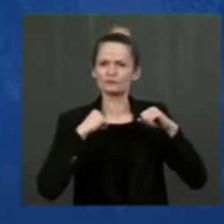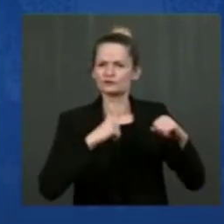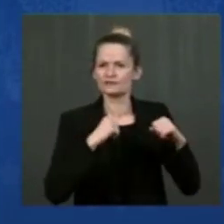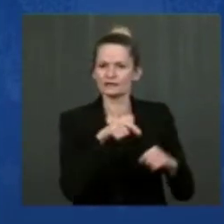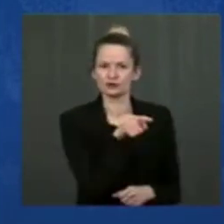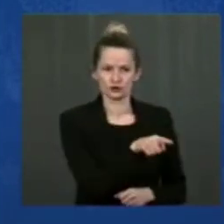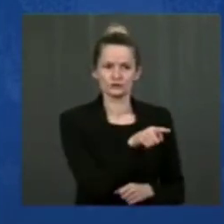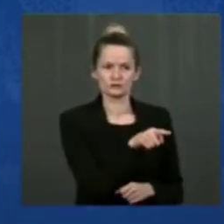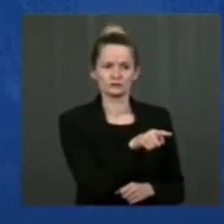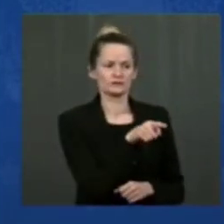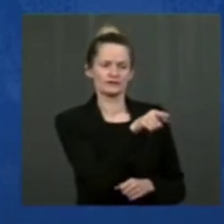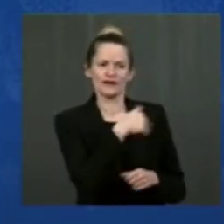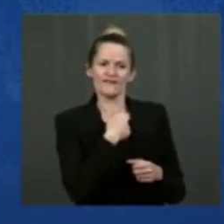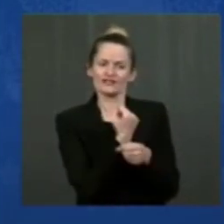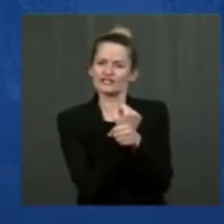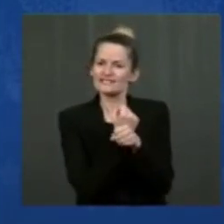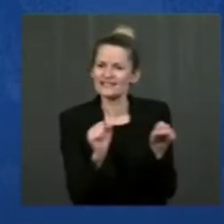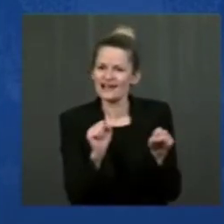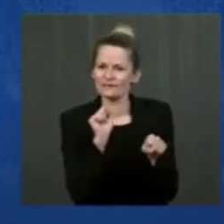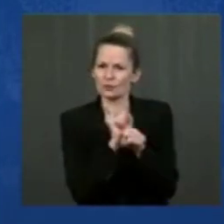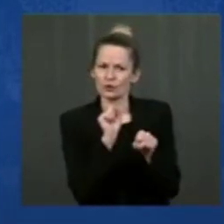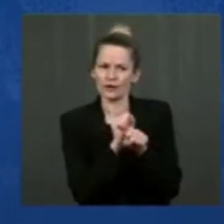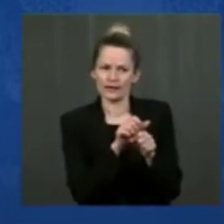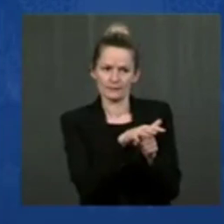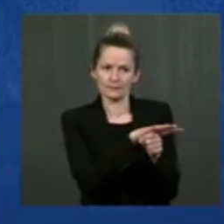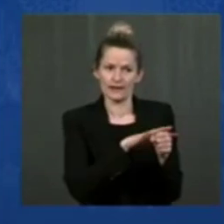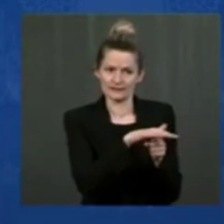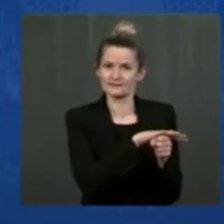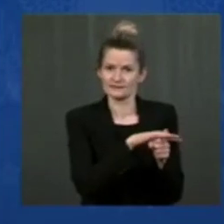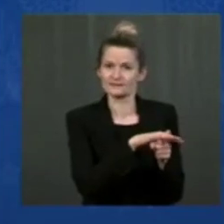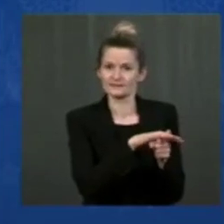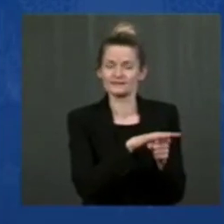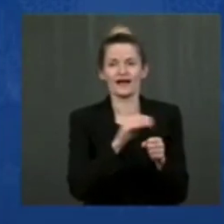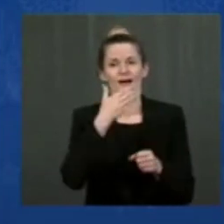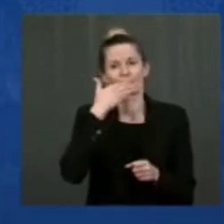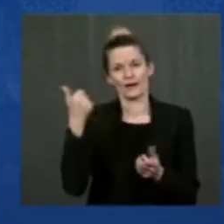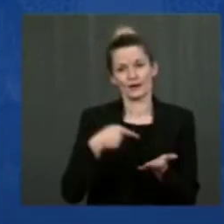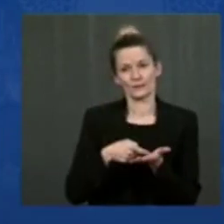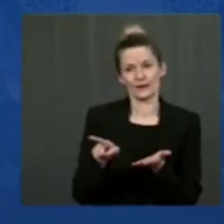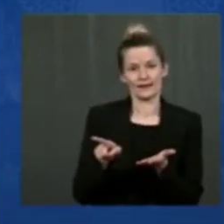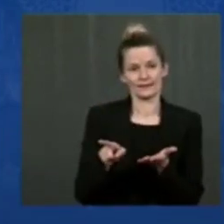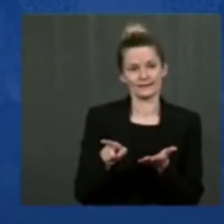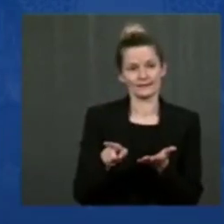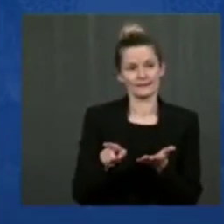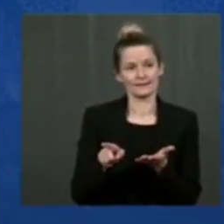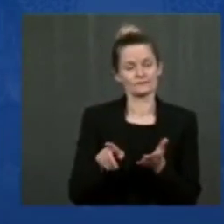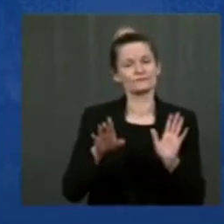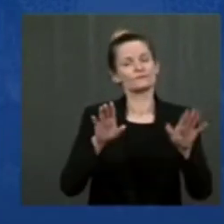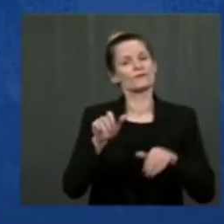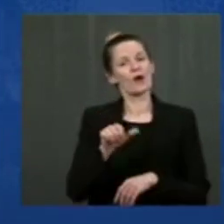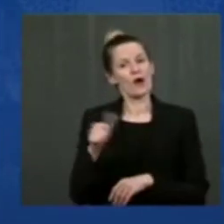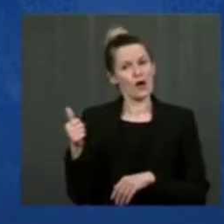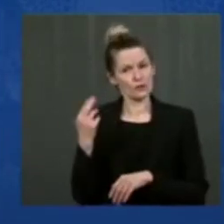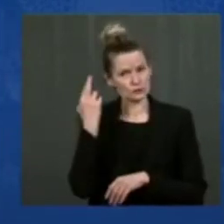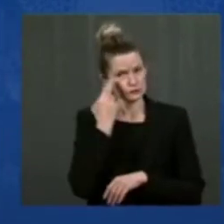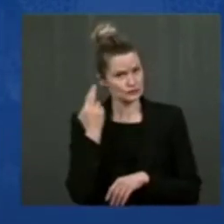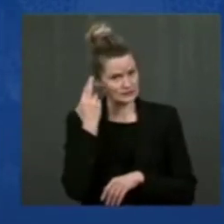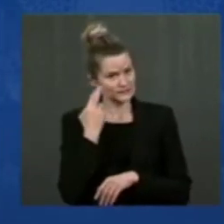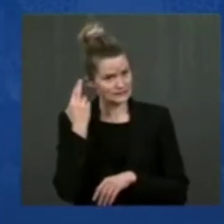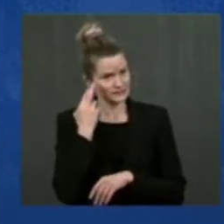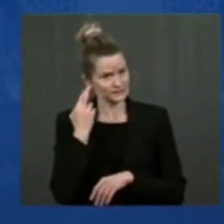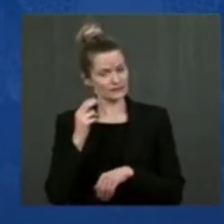But there's another reason, a basic American reason. Workers who join unions gain